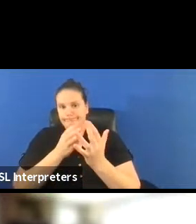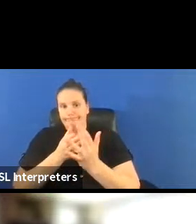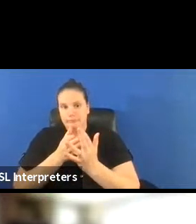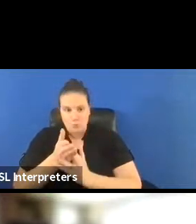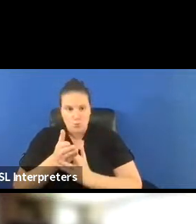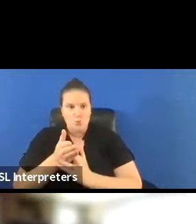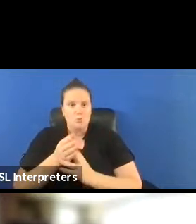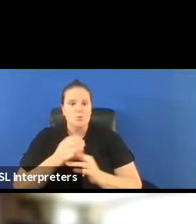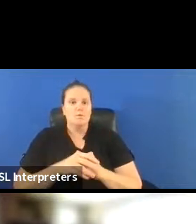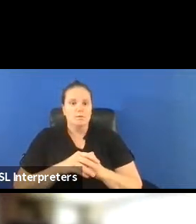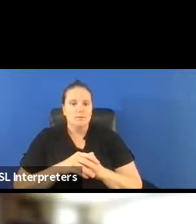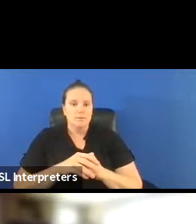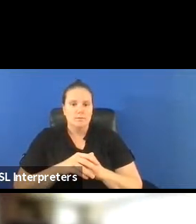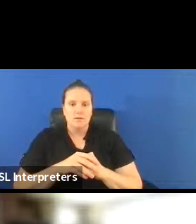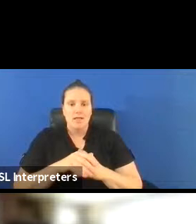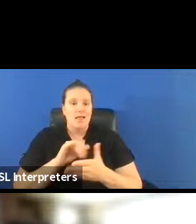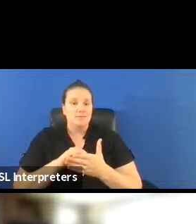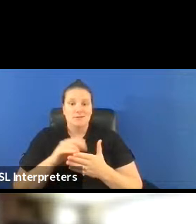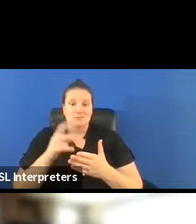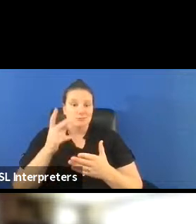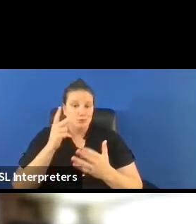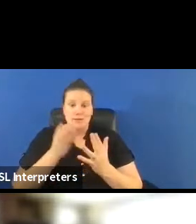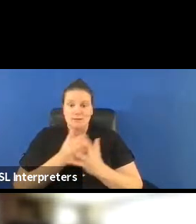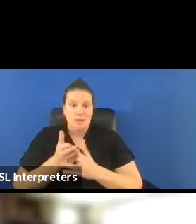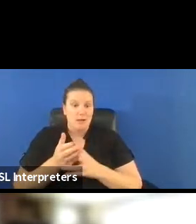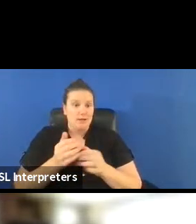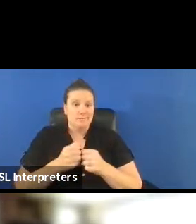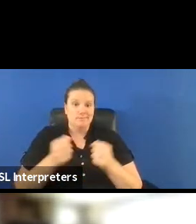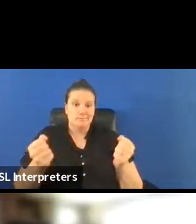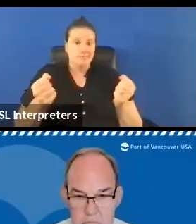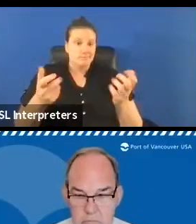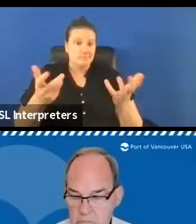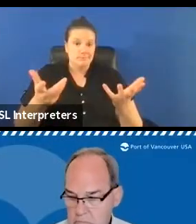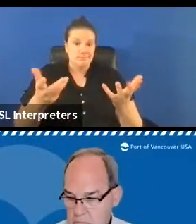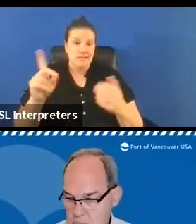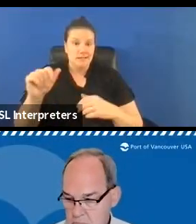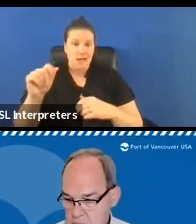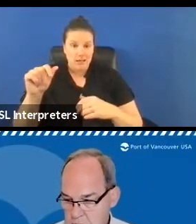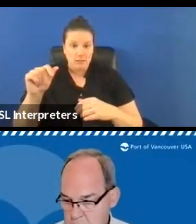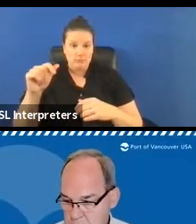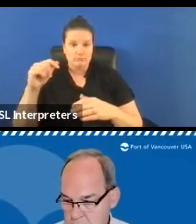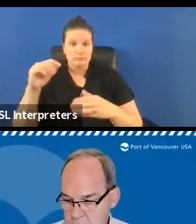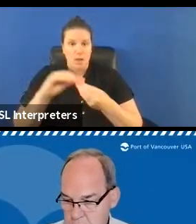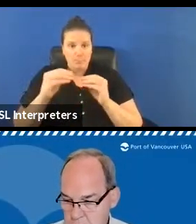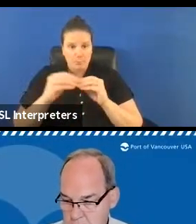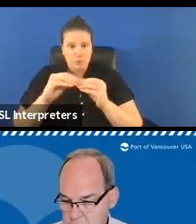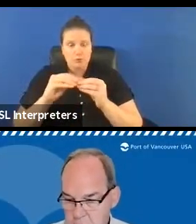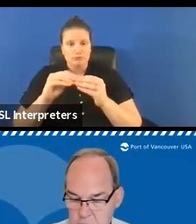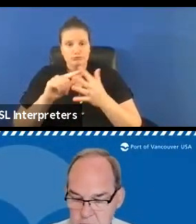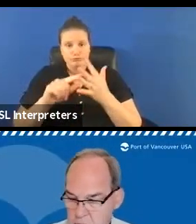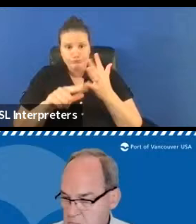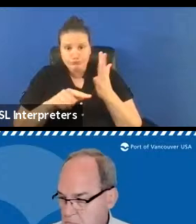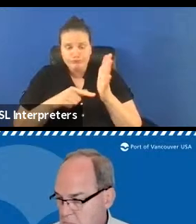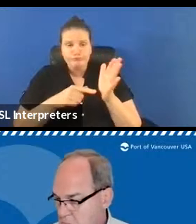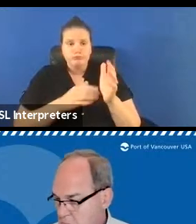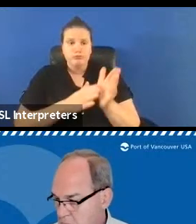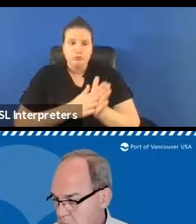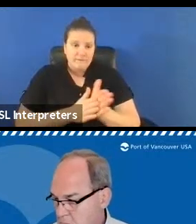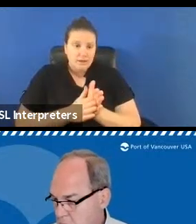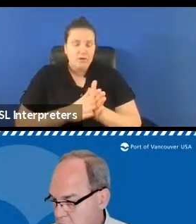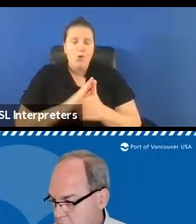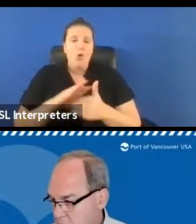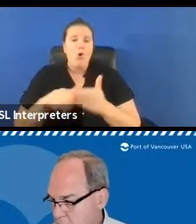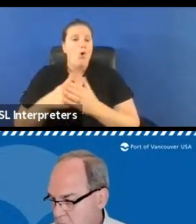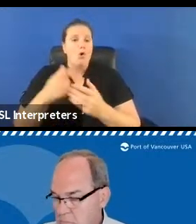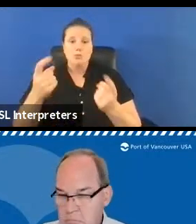and that it's been transparent, that it's been data driven, and all of your questions